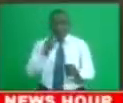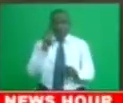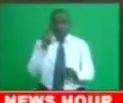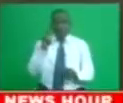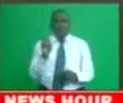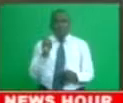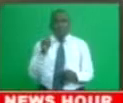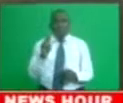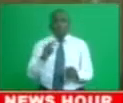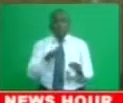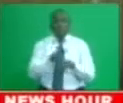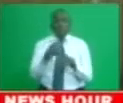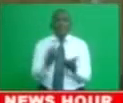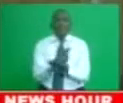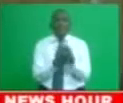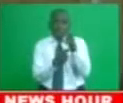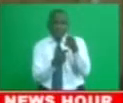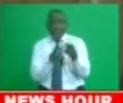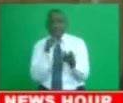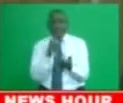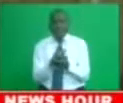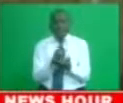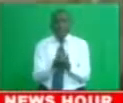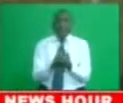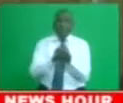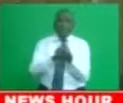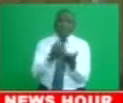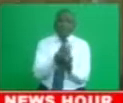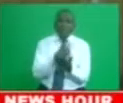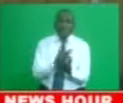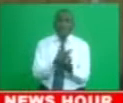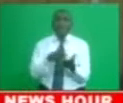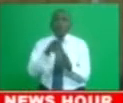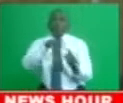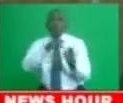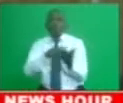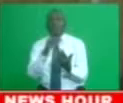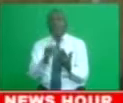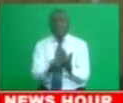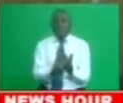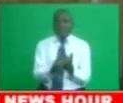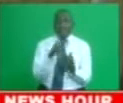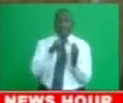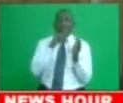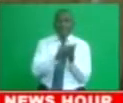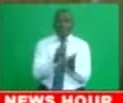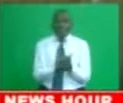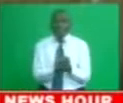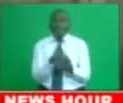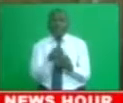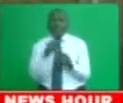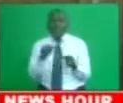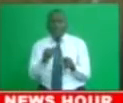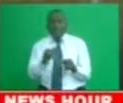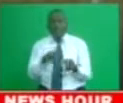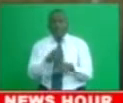Union delegation in Ghana, William Hanna, commended the Ghana payroll cleansing project, indicating that it has saved Ghana